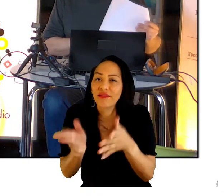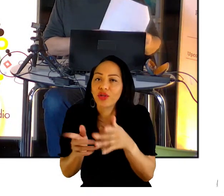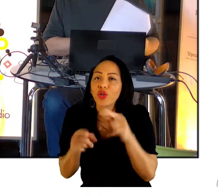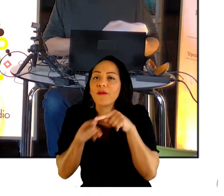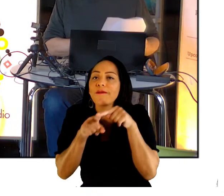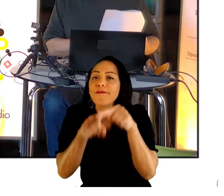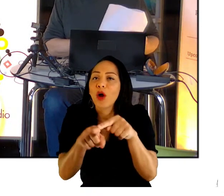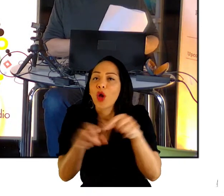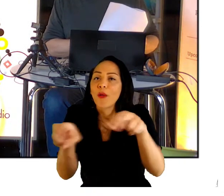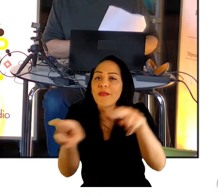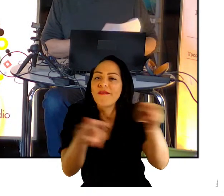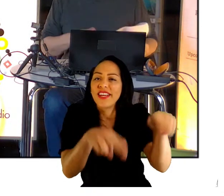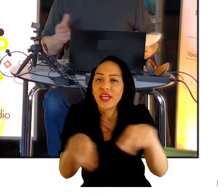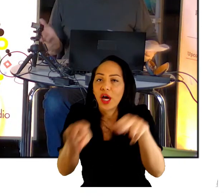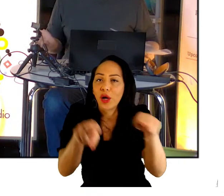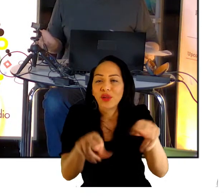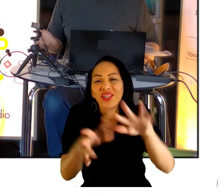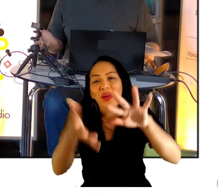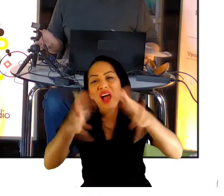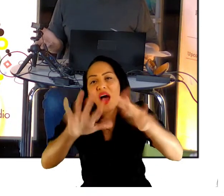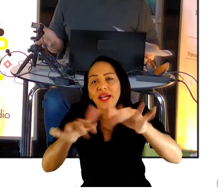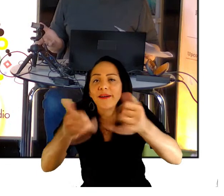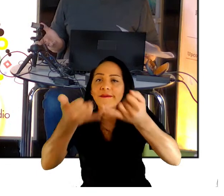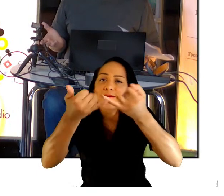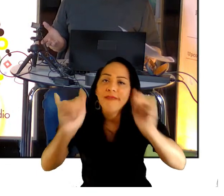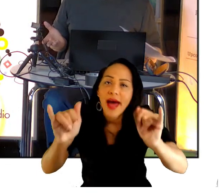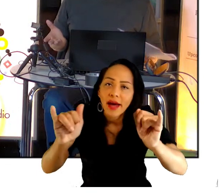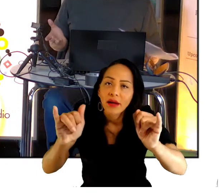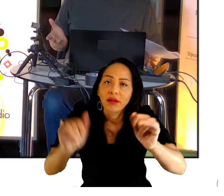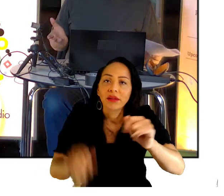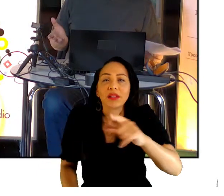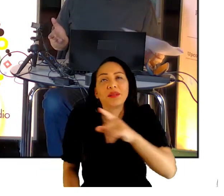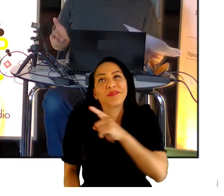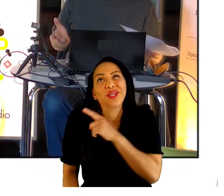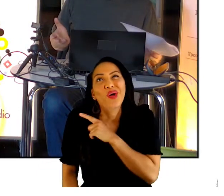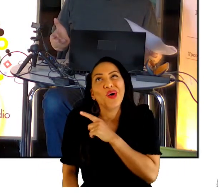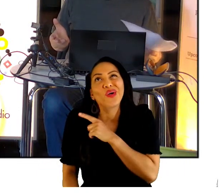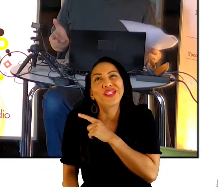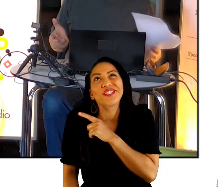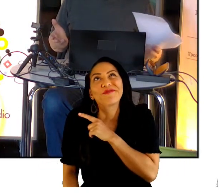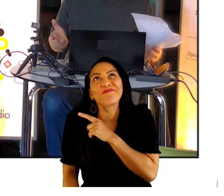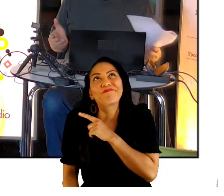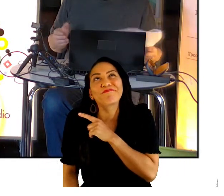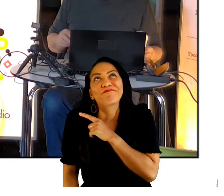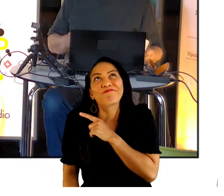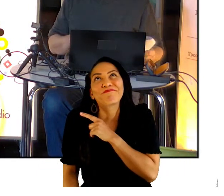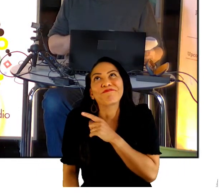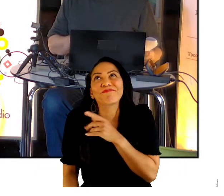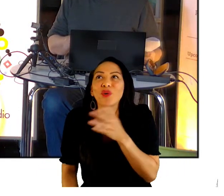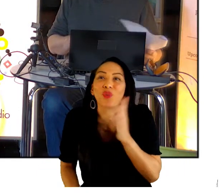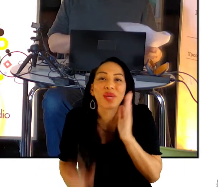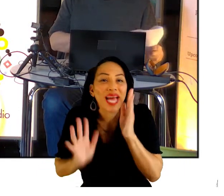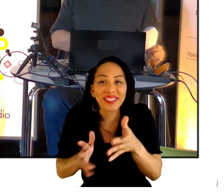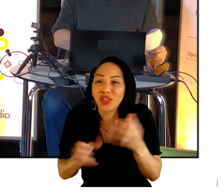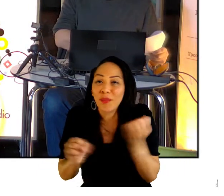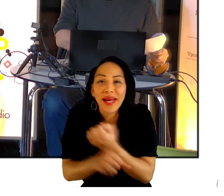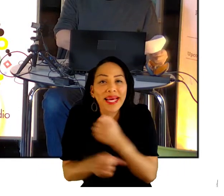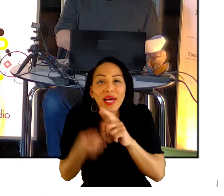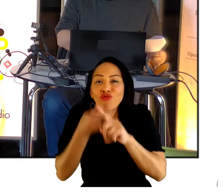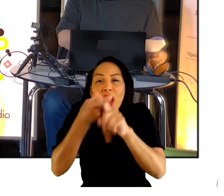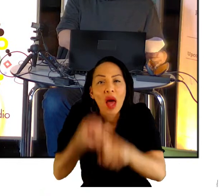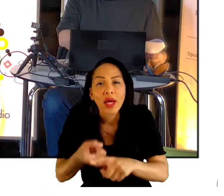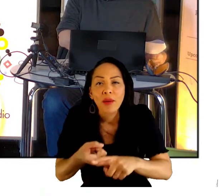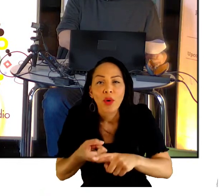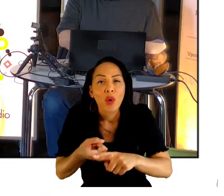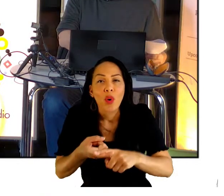failure, but it was a failure because we had to make it reliable show after show after show, and yeah. So I'll just show you that.